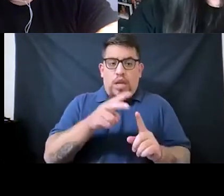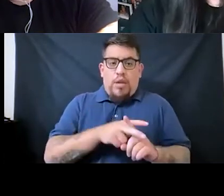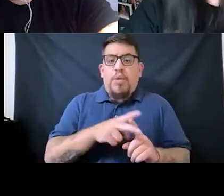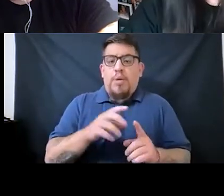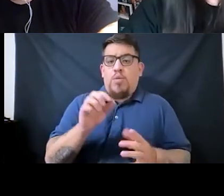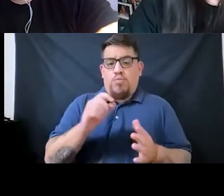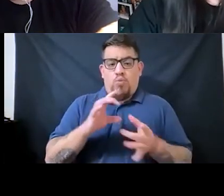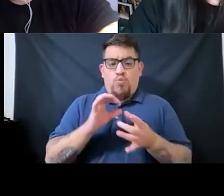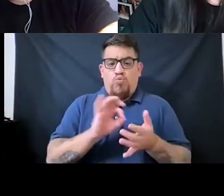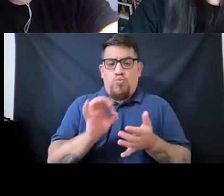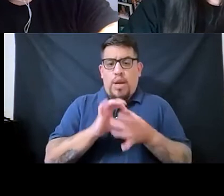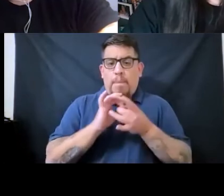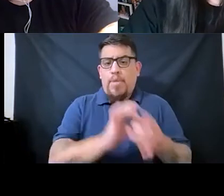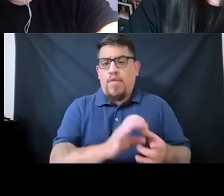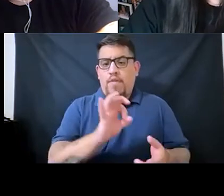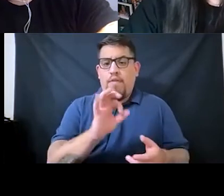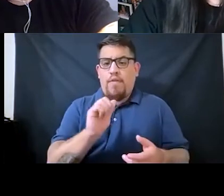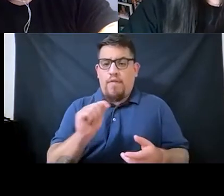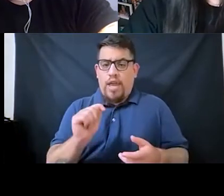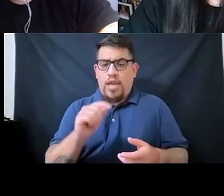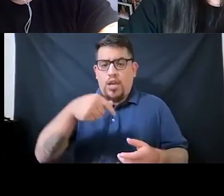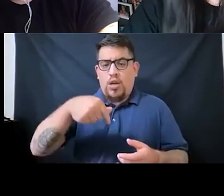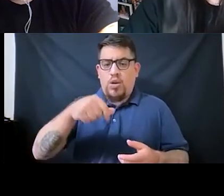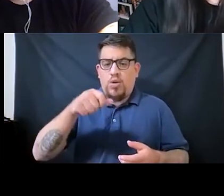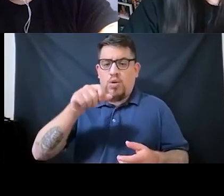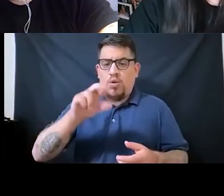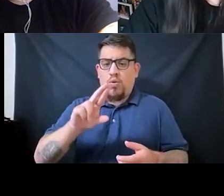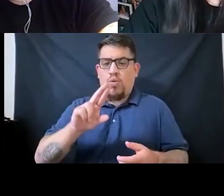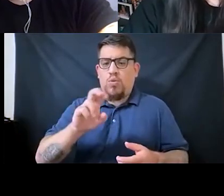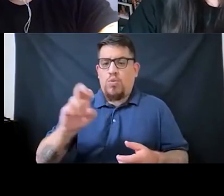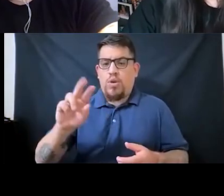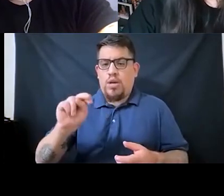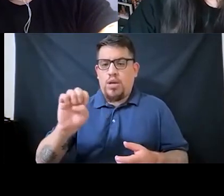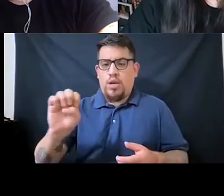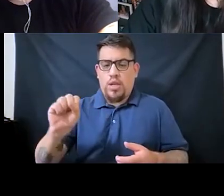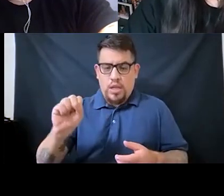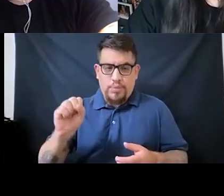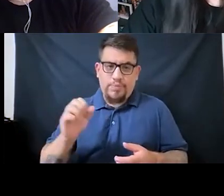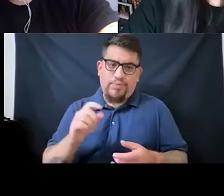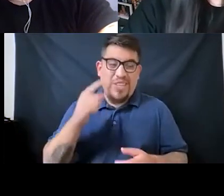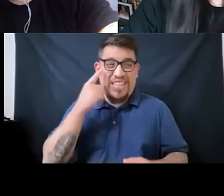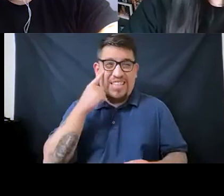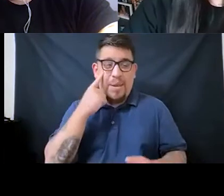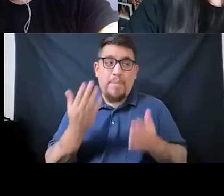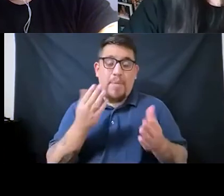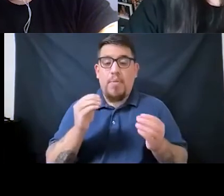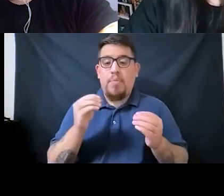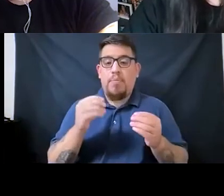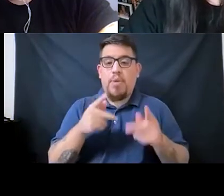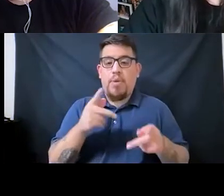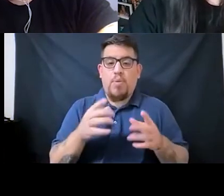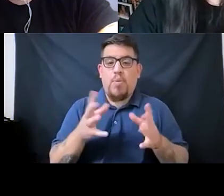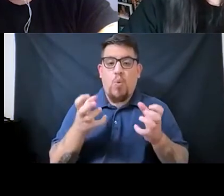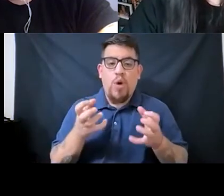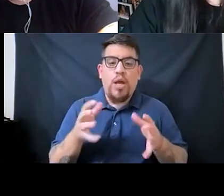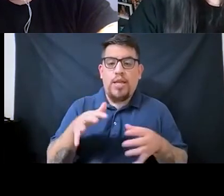queerness. And I just want to put it out there because that's what I'm going to be doing. And so I think probably more people will want